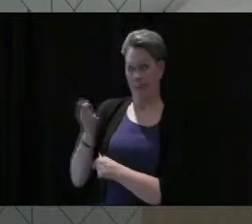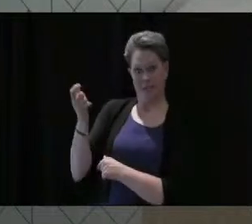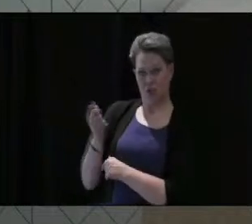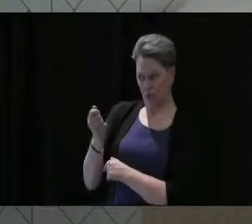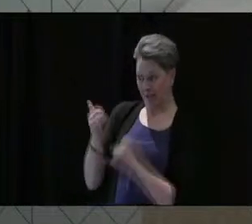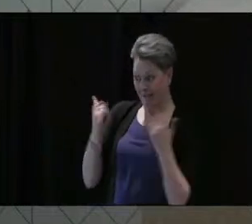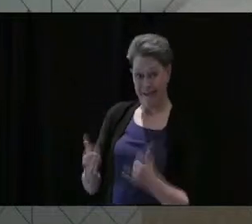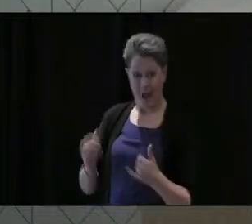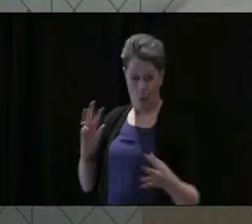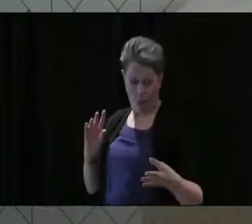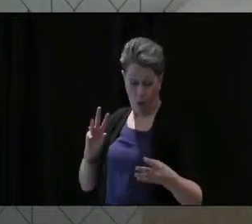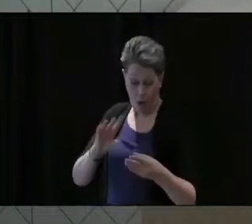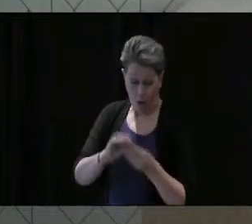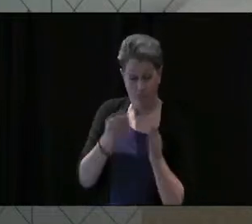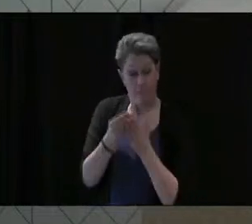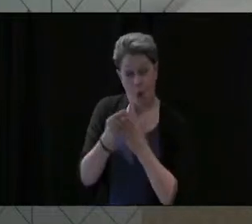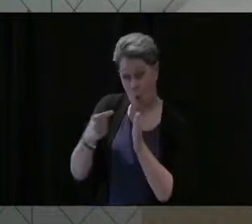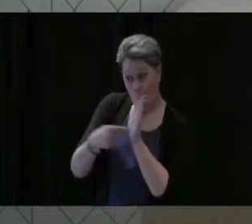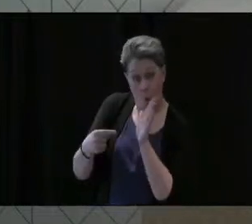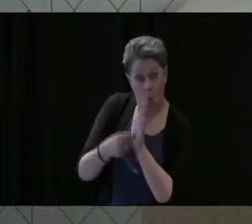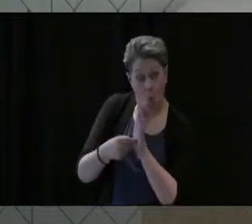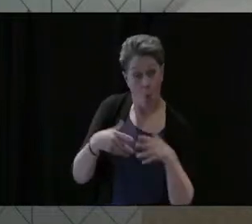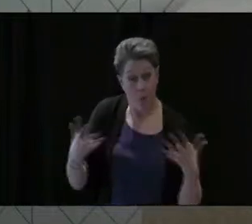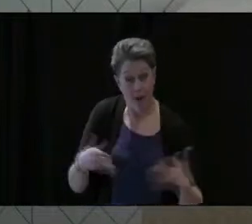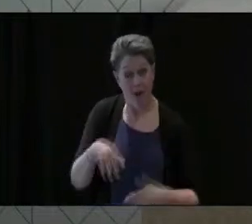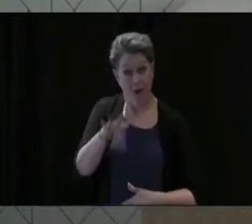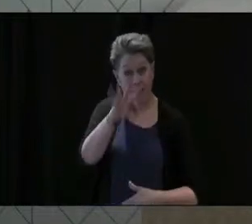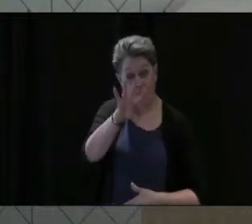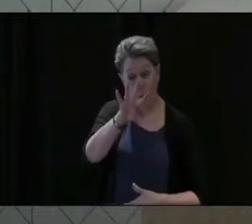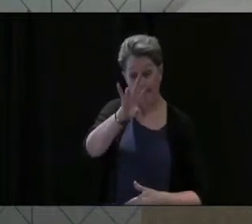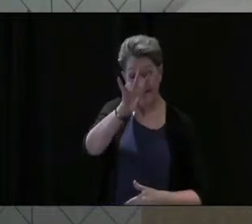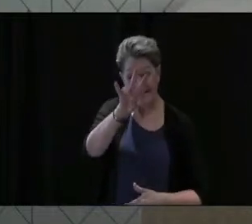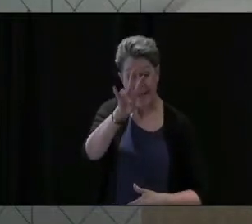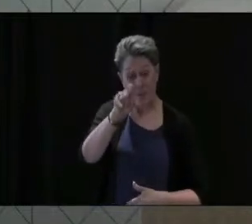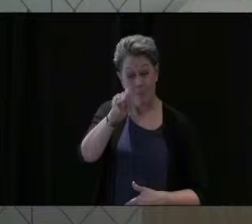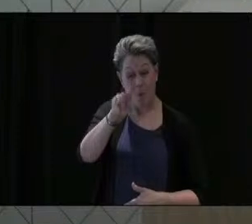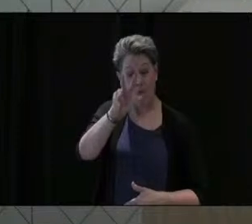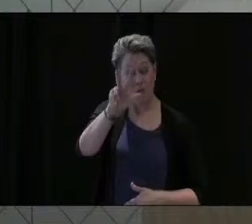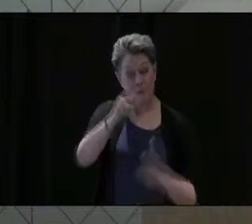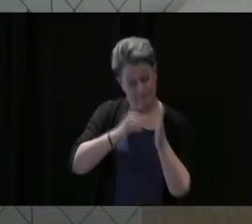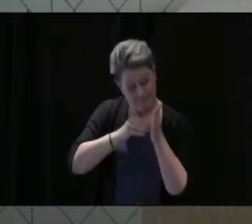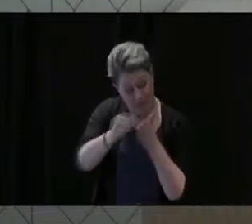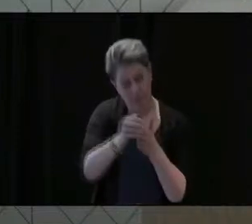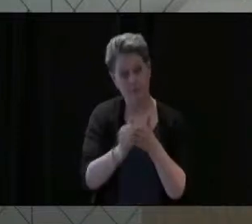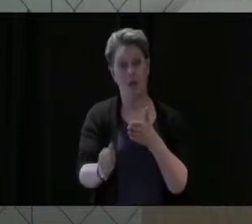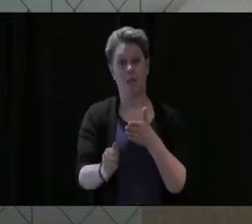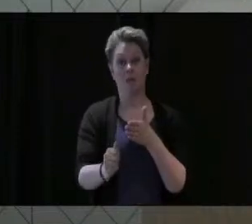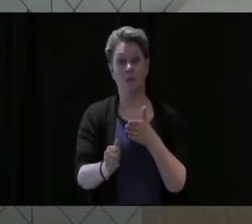total liabilities have ballooned to $47.3 billion.